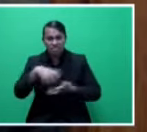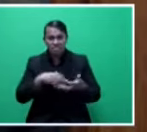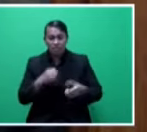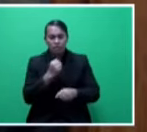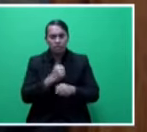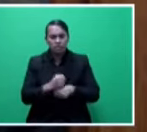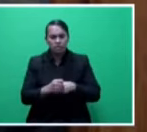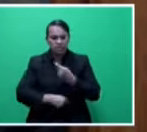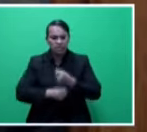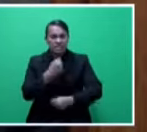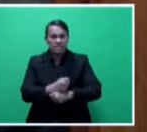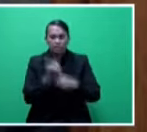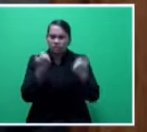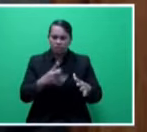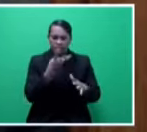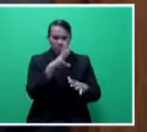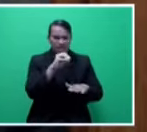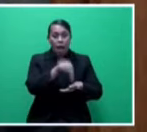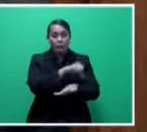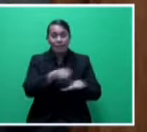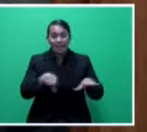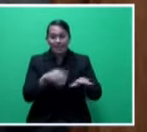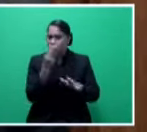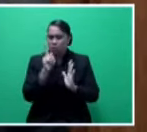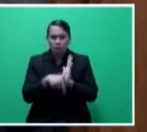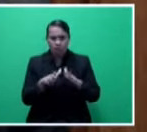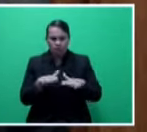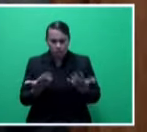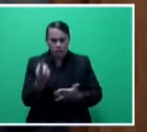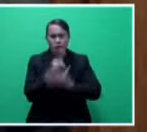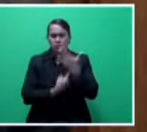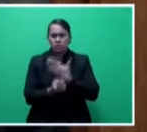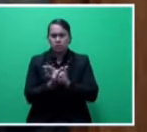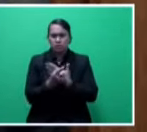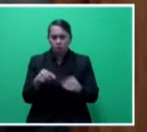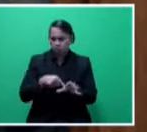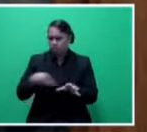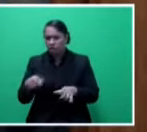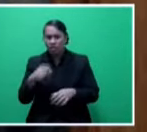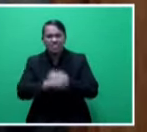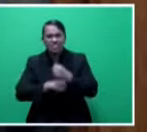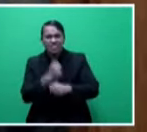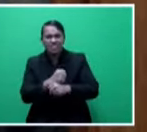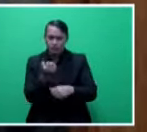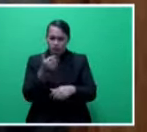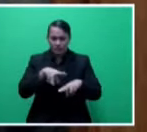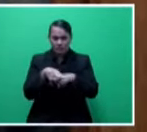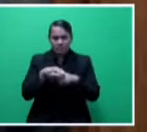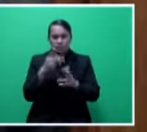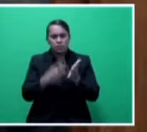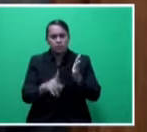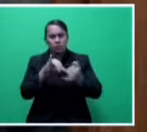we know sometimes cyclones happen outside the usual cyclone season. Fiji is part of the Southwest